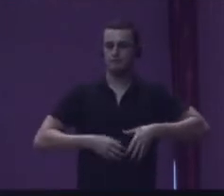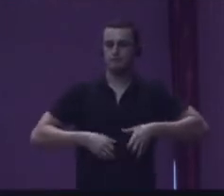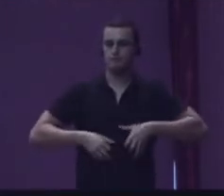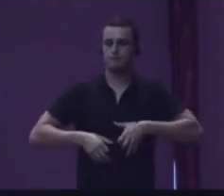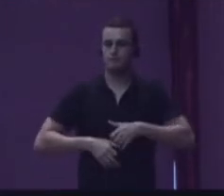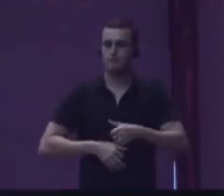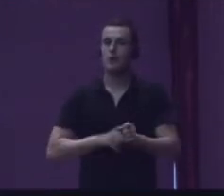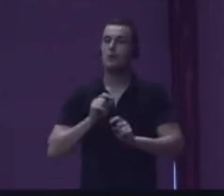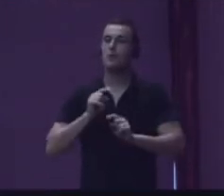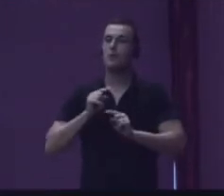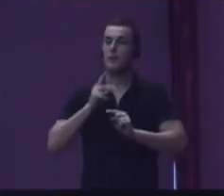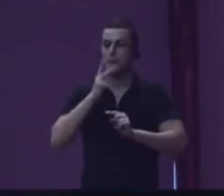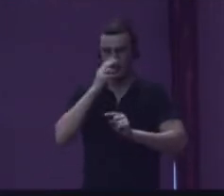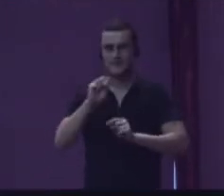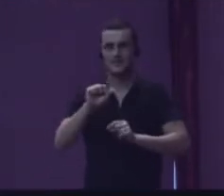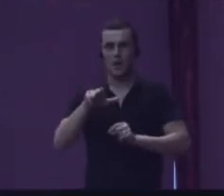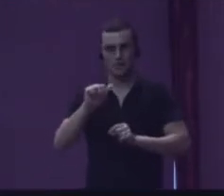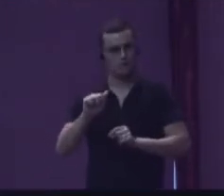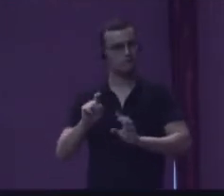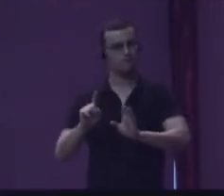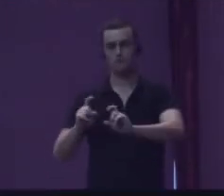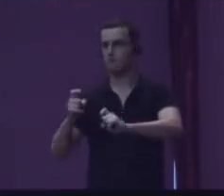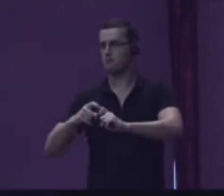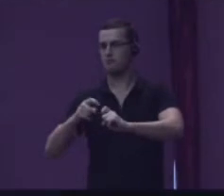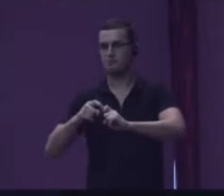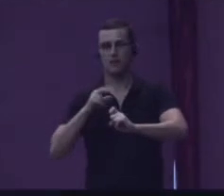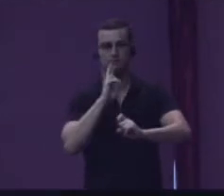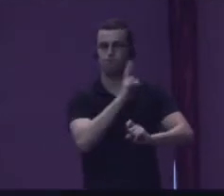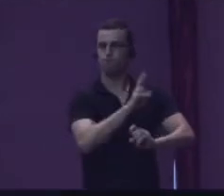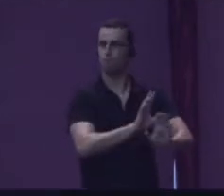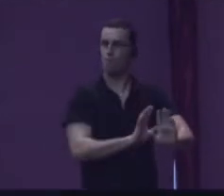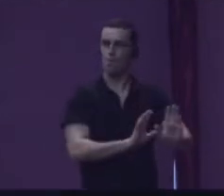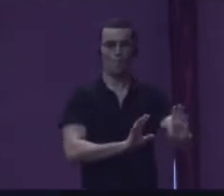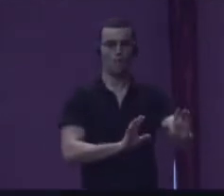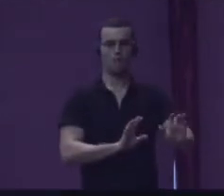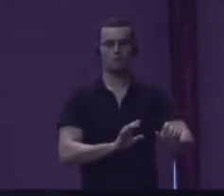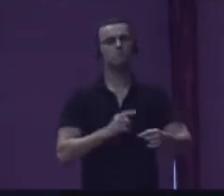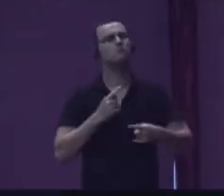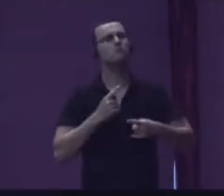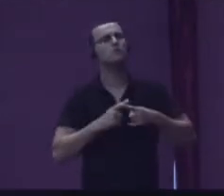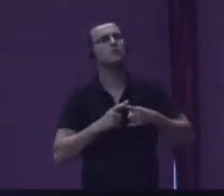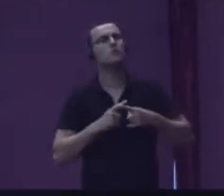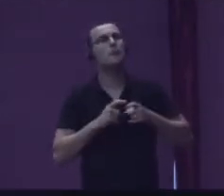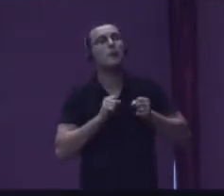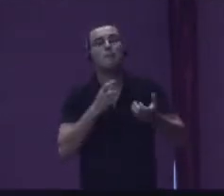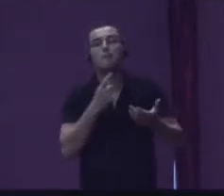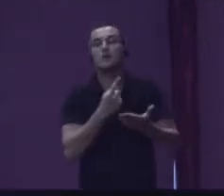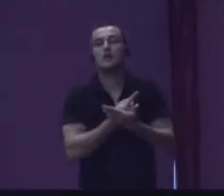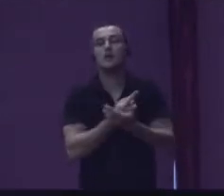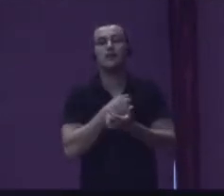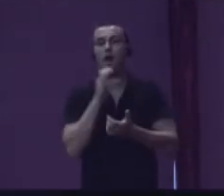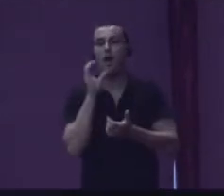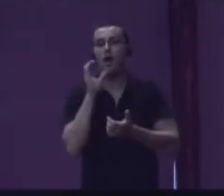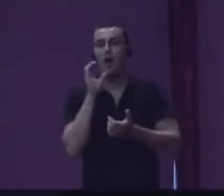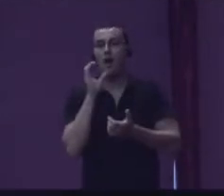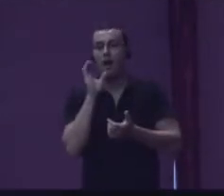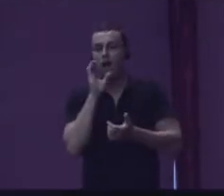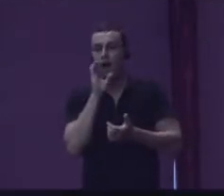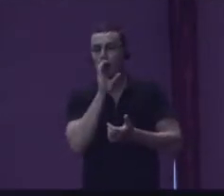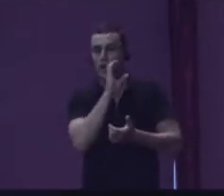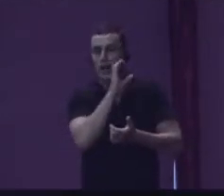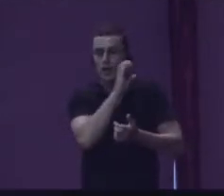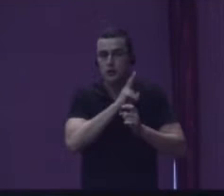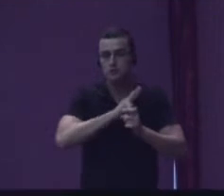no. Why? Because you may overheat the woman and dehydrate